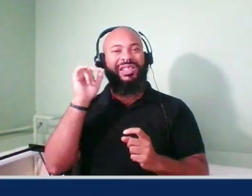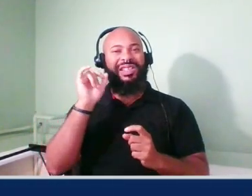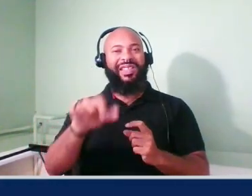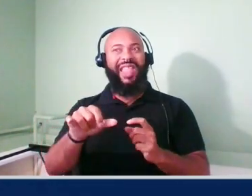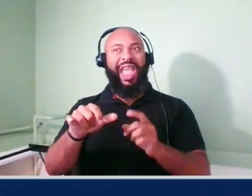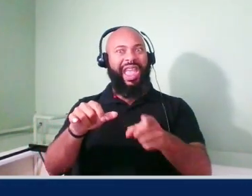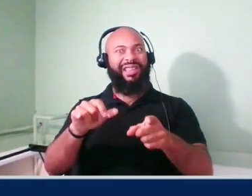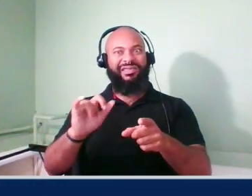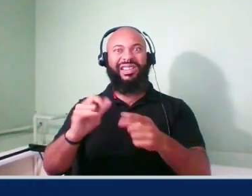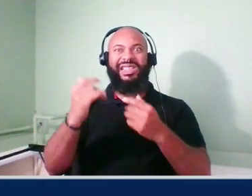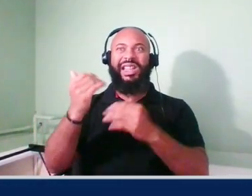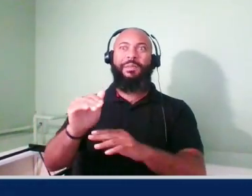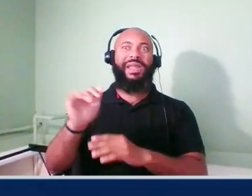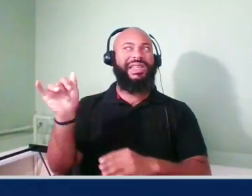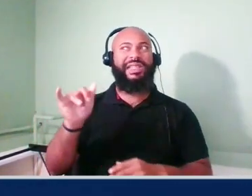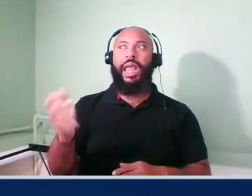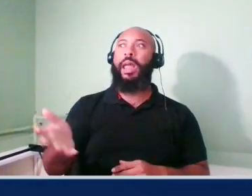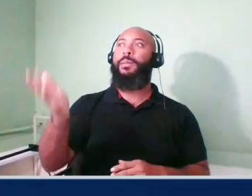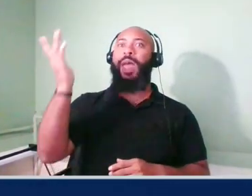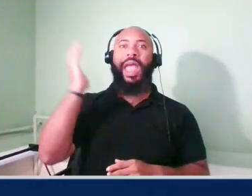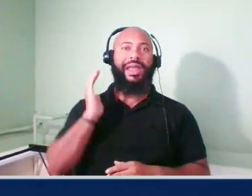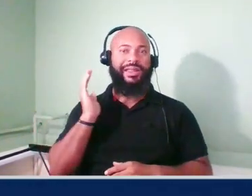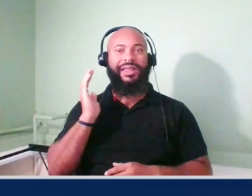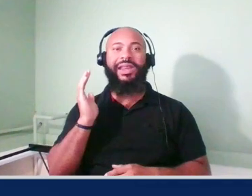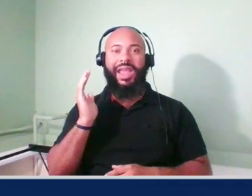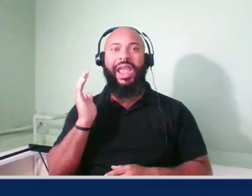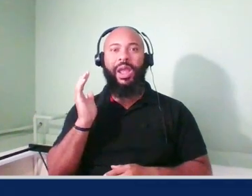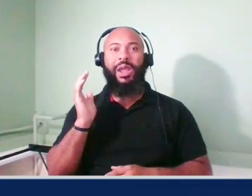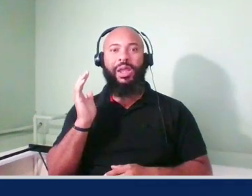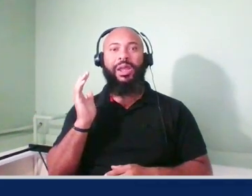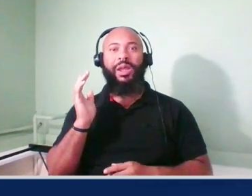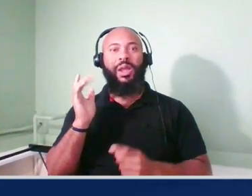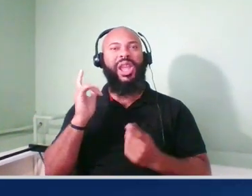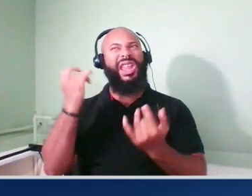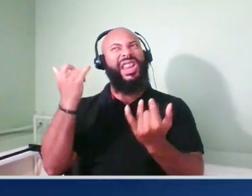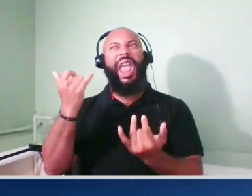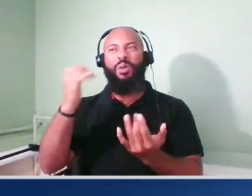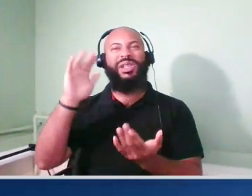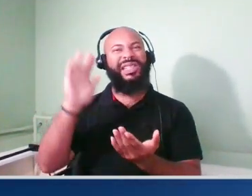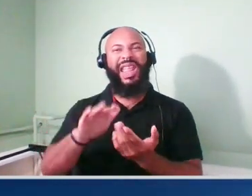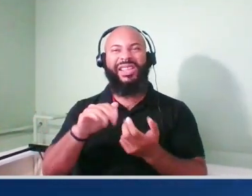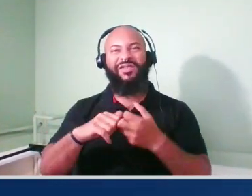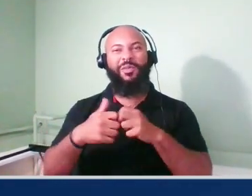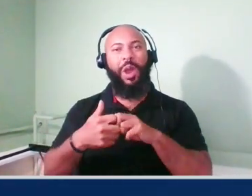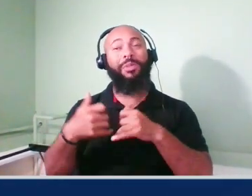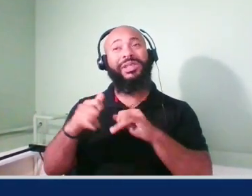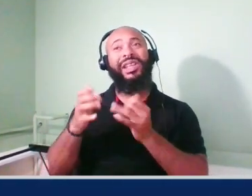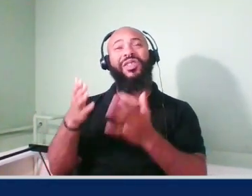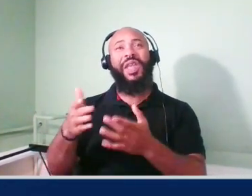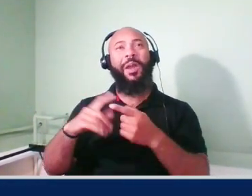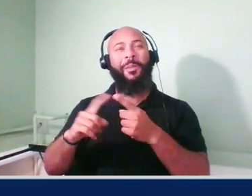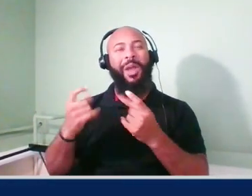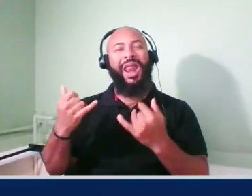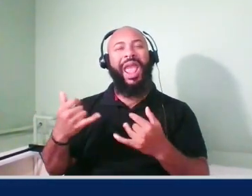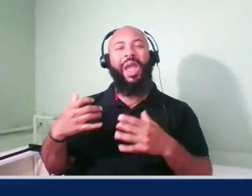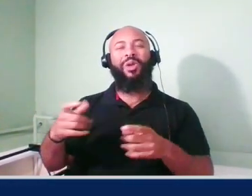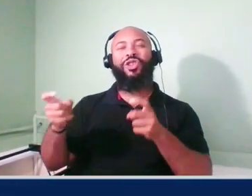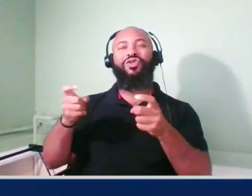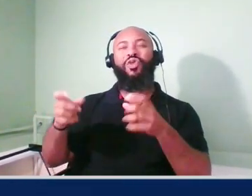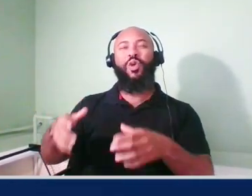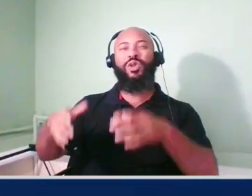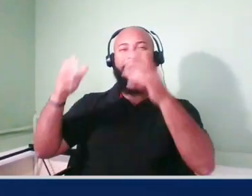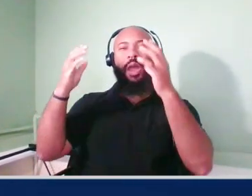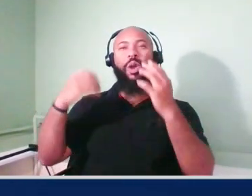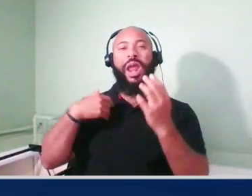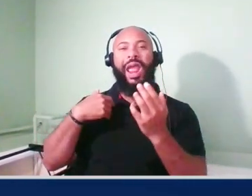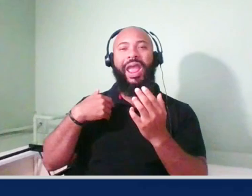day, Lambda concurrency limits were a thing. And now it's less of a problem. It's still there. But now with Control Tower's concurrency operations